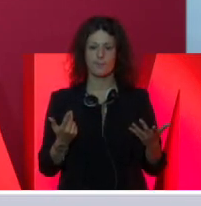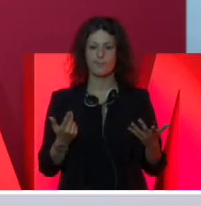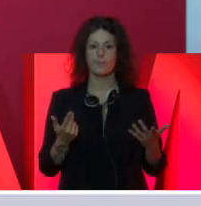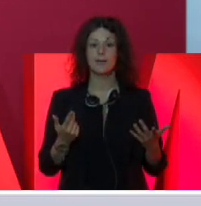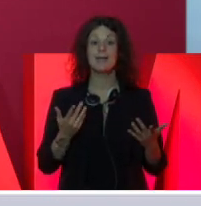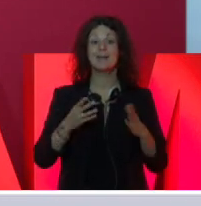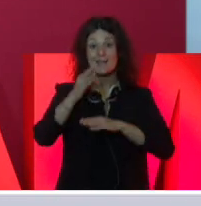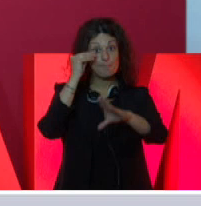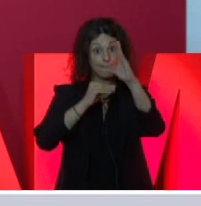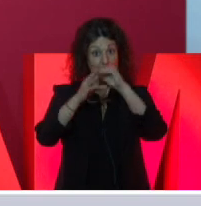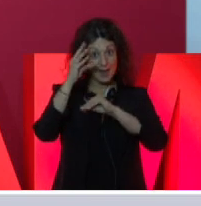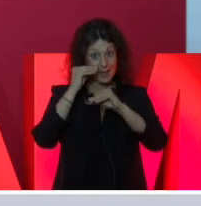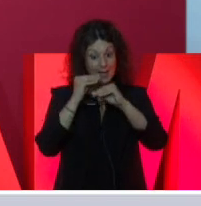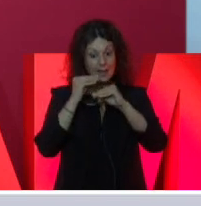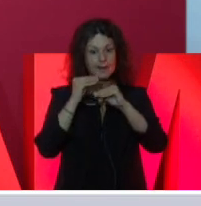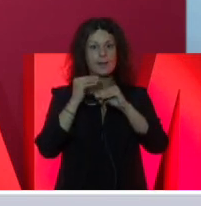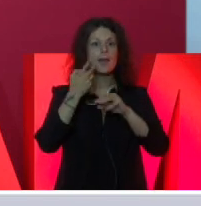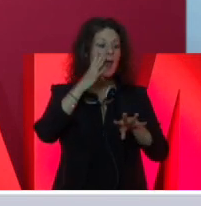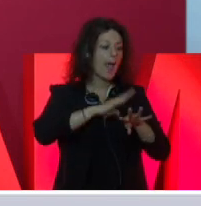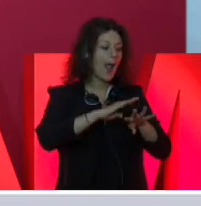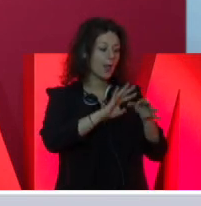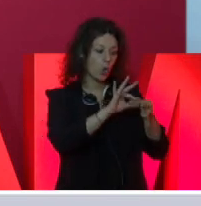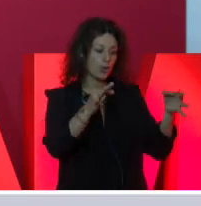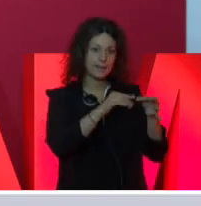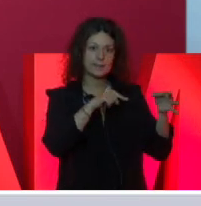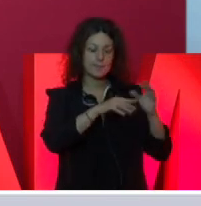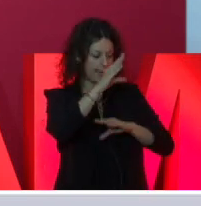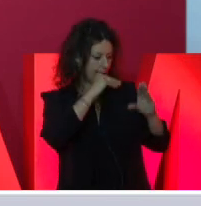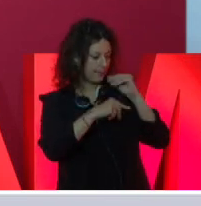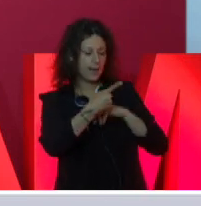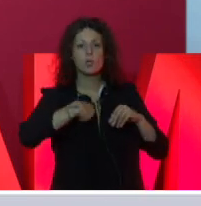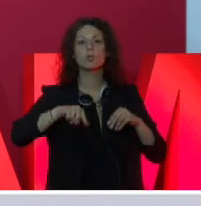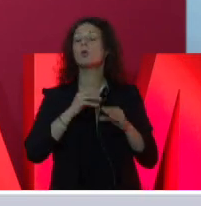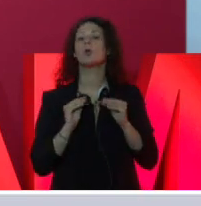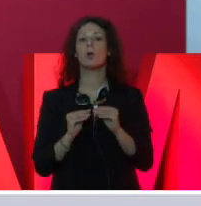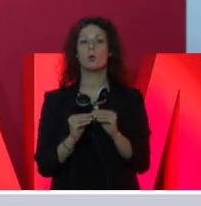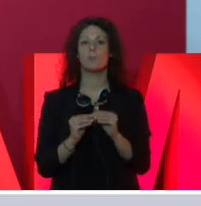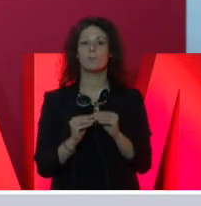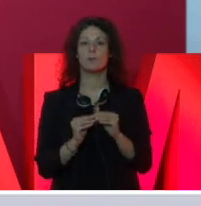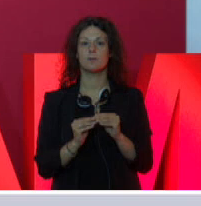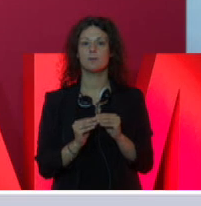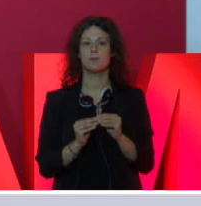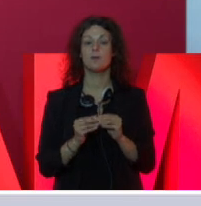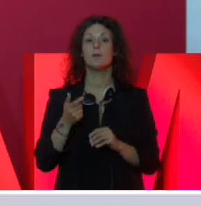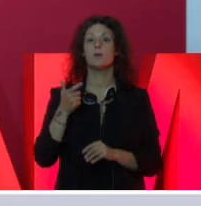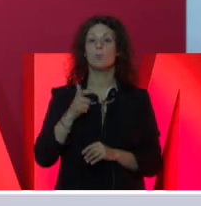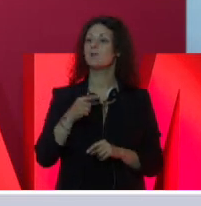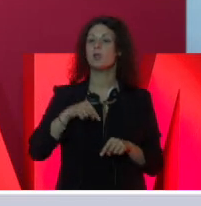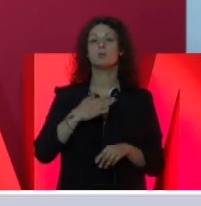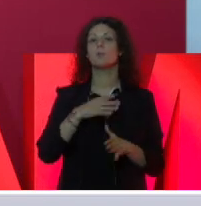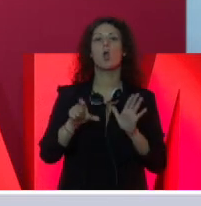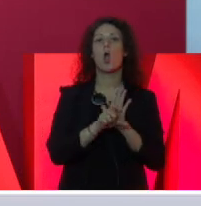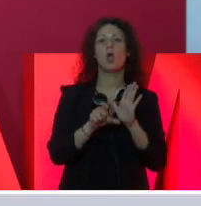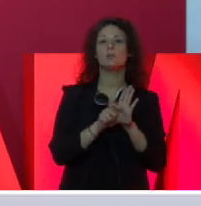do auditing on the algorithms we have created in a way that is not codified? I'm an